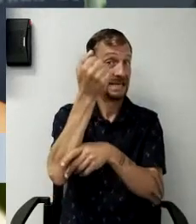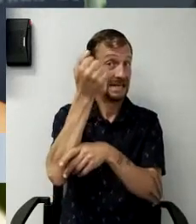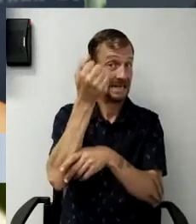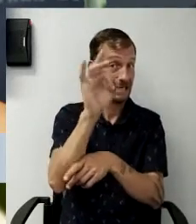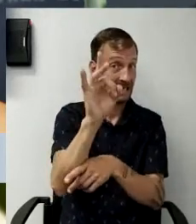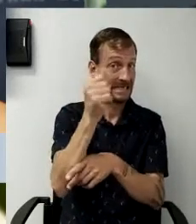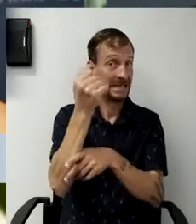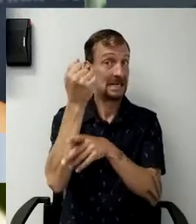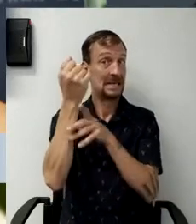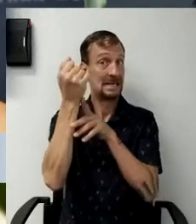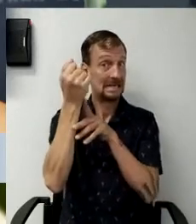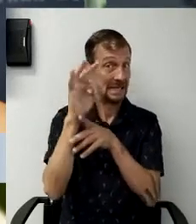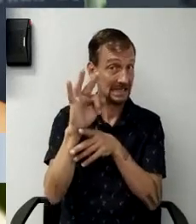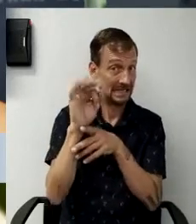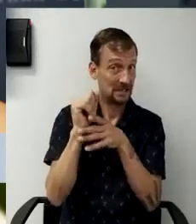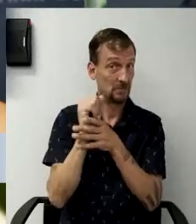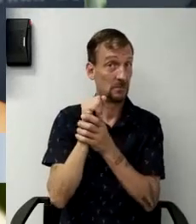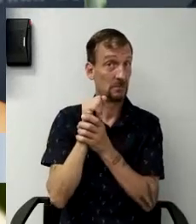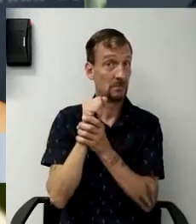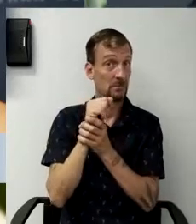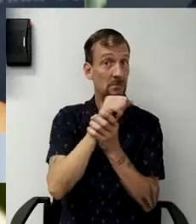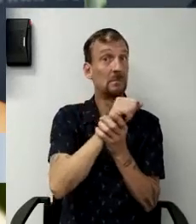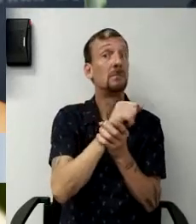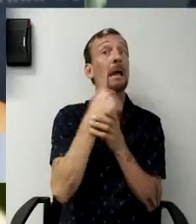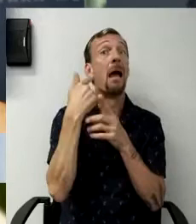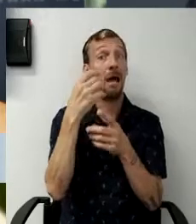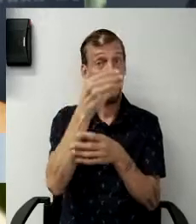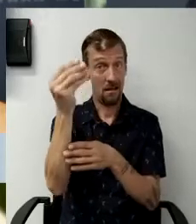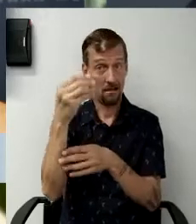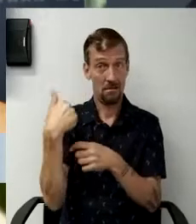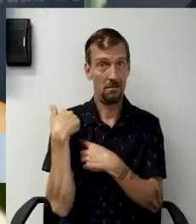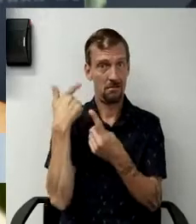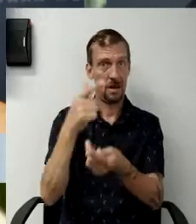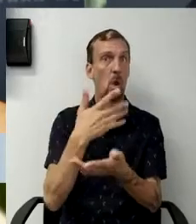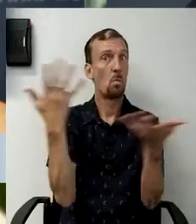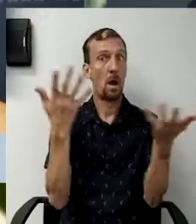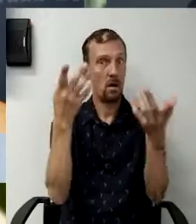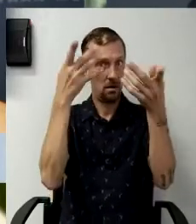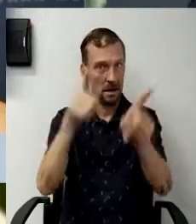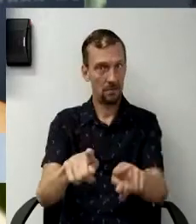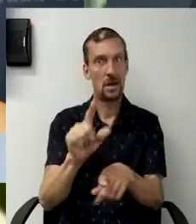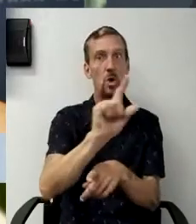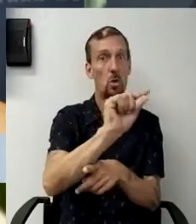18, 19, and so far in 2020.